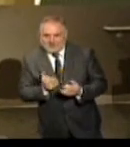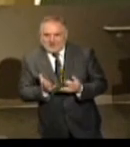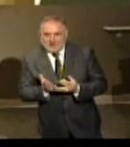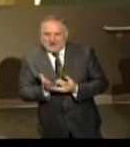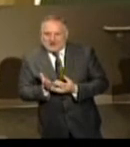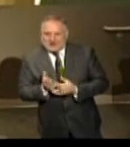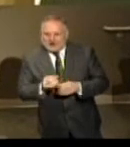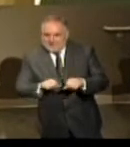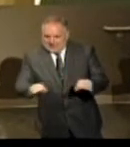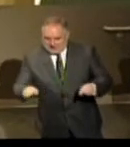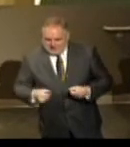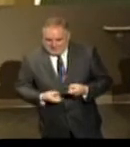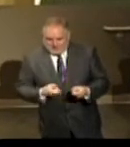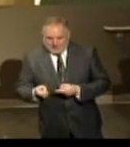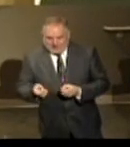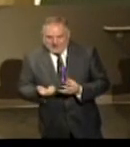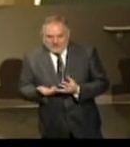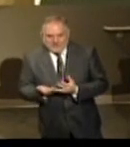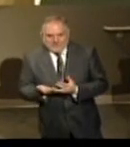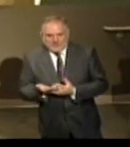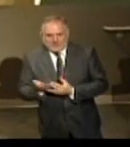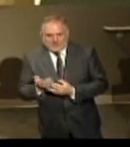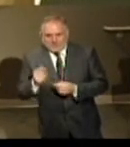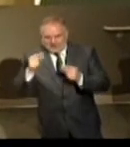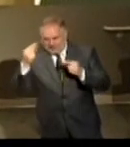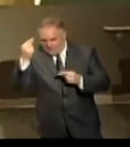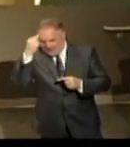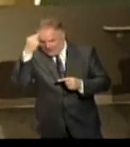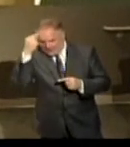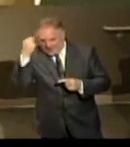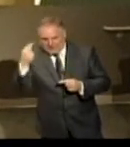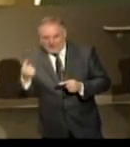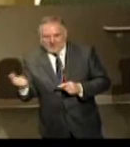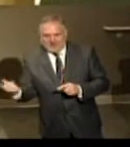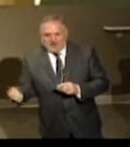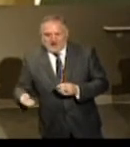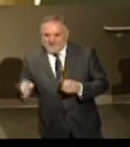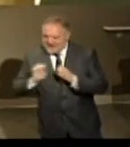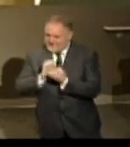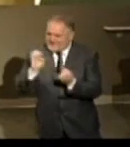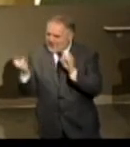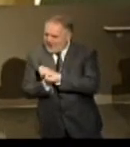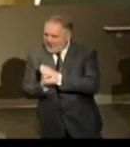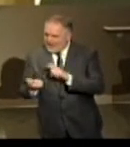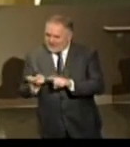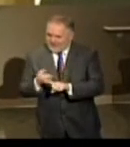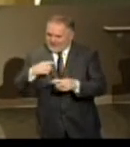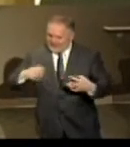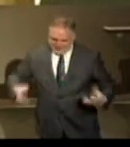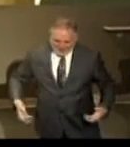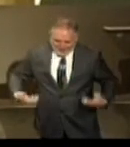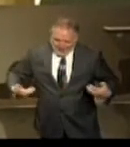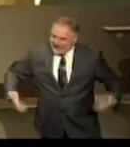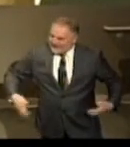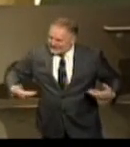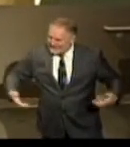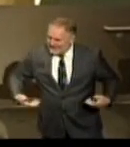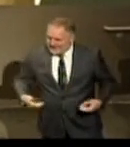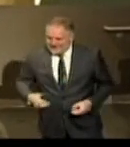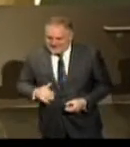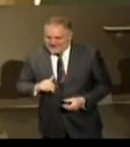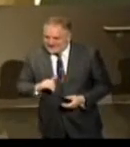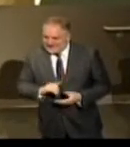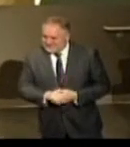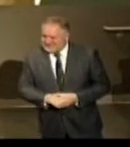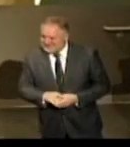controlled by our government, that we came from a bunch of monkeys. And that's exactly why we act like we act. That's why we